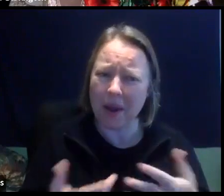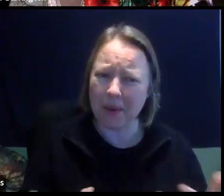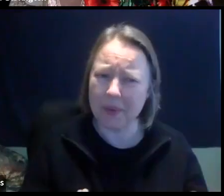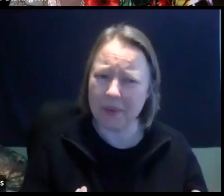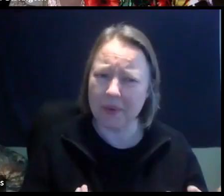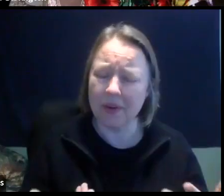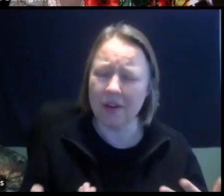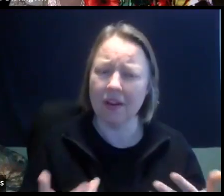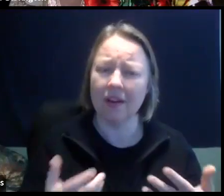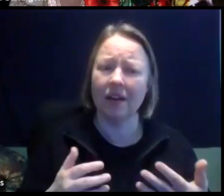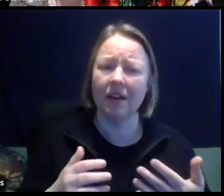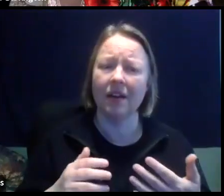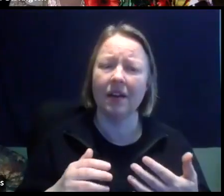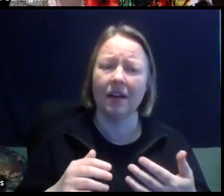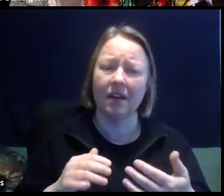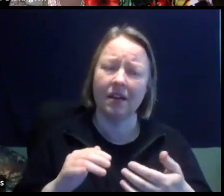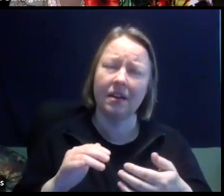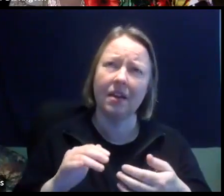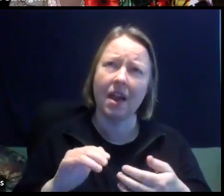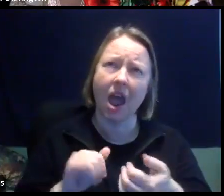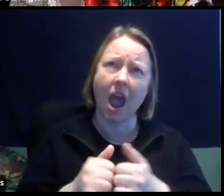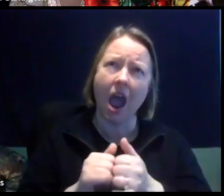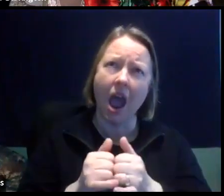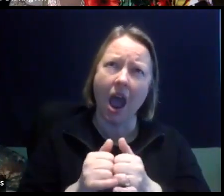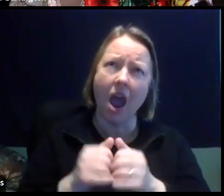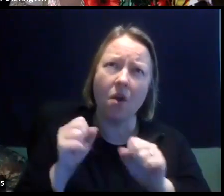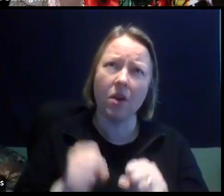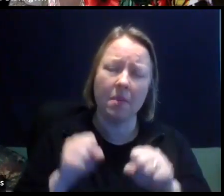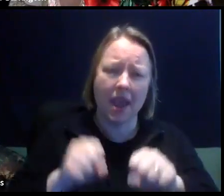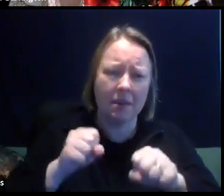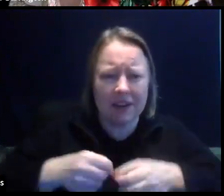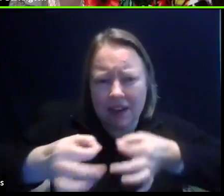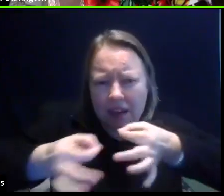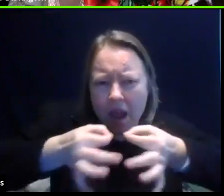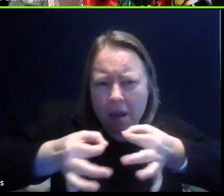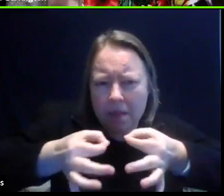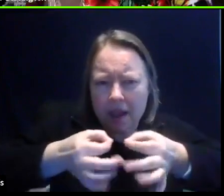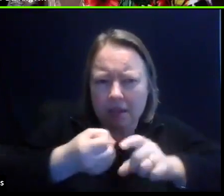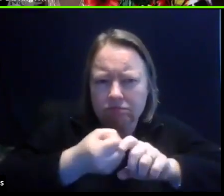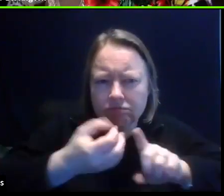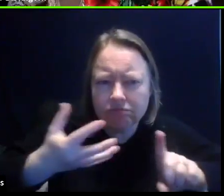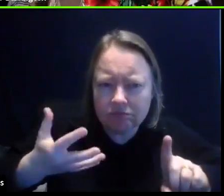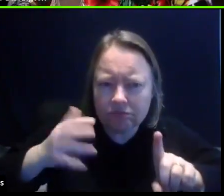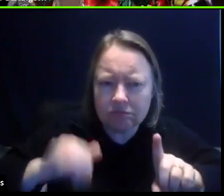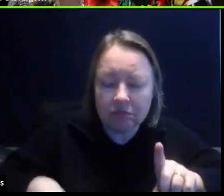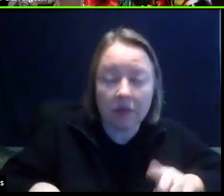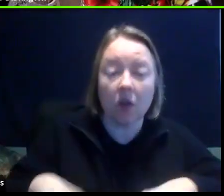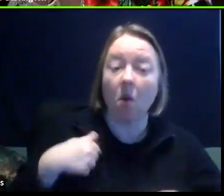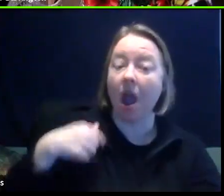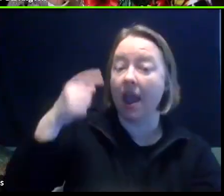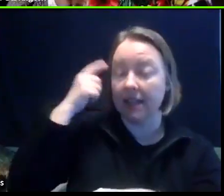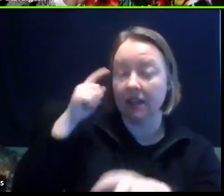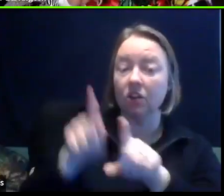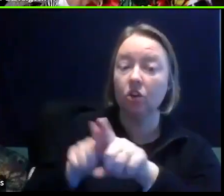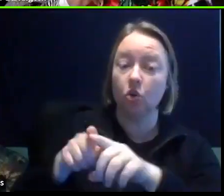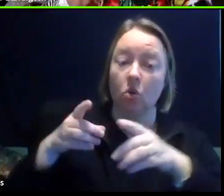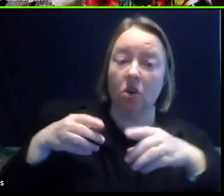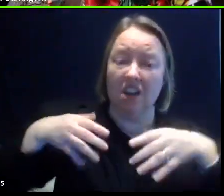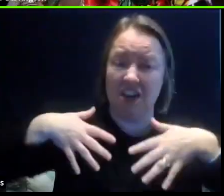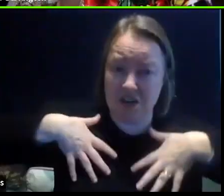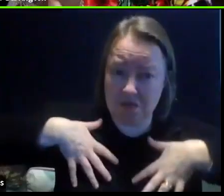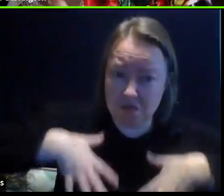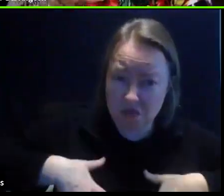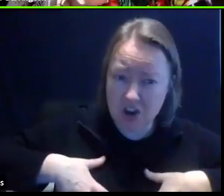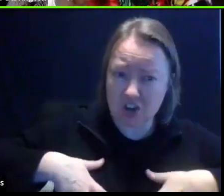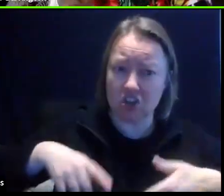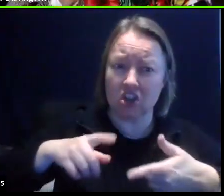we been afforded the opportunity to unpack that? And so I believe that it's two. It is depression and anxiety.